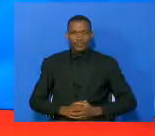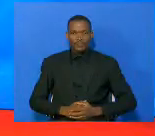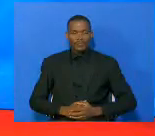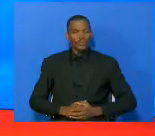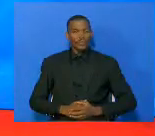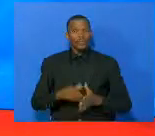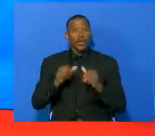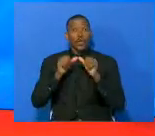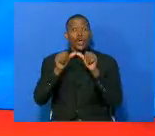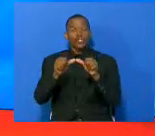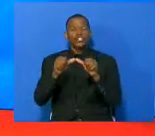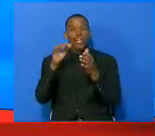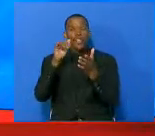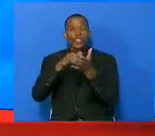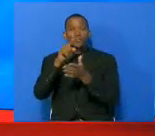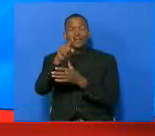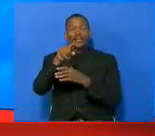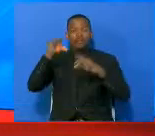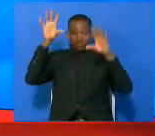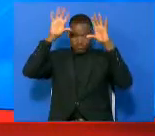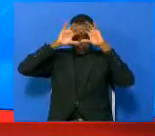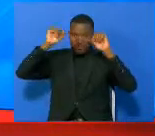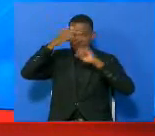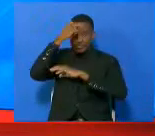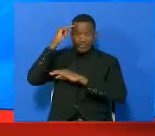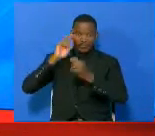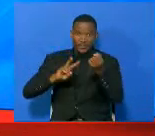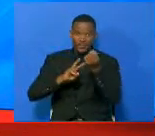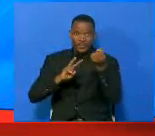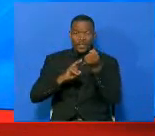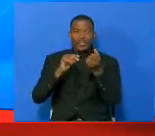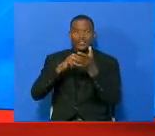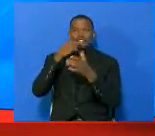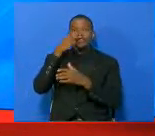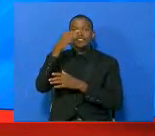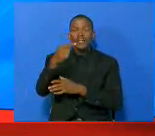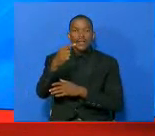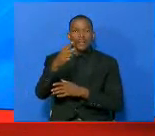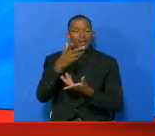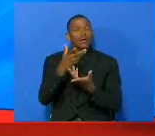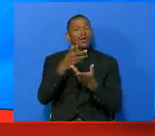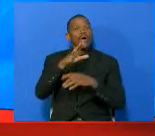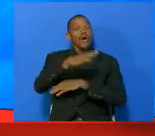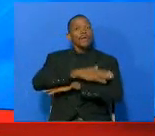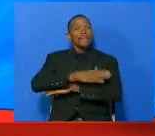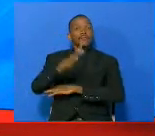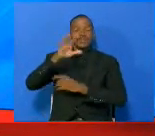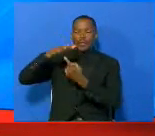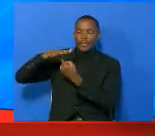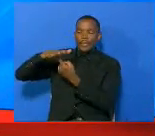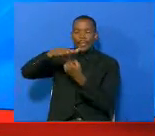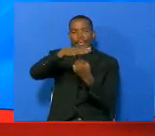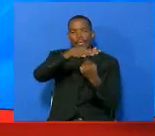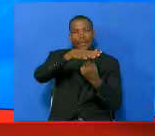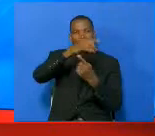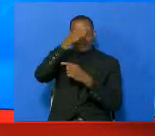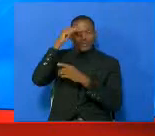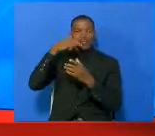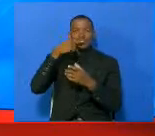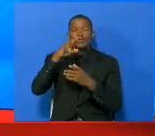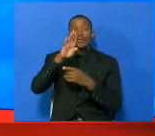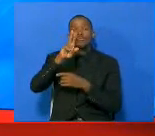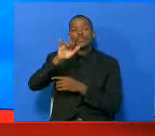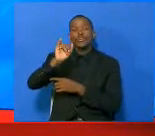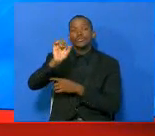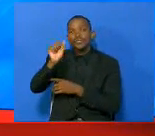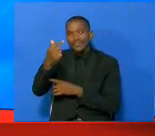Wetso ga re tswelela mothusa tautona Reslamba Tsogwane a re go bula ga madirelo a difofane tsa di-drone kwa Botswana International University